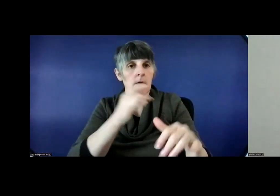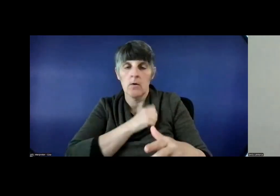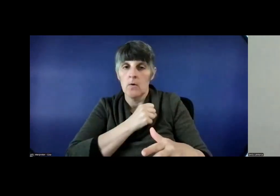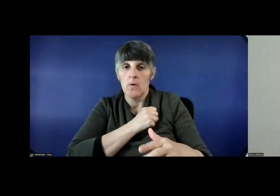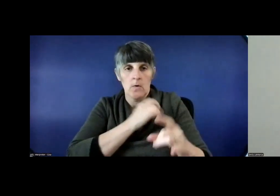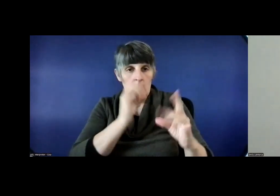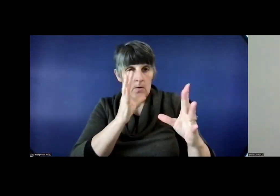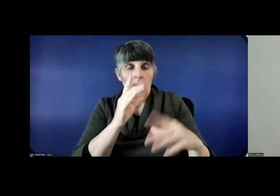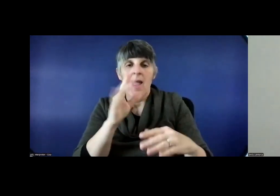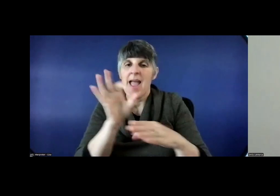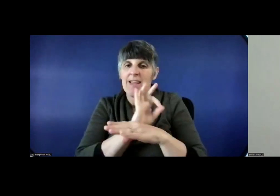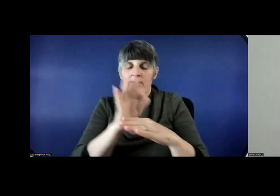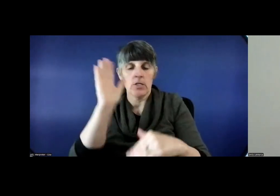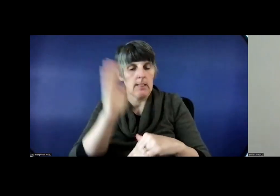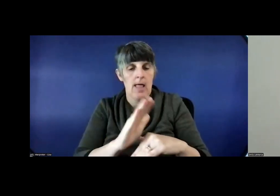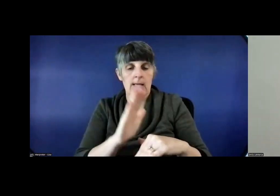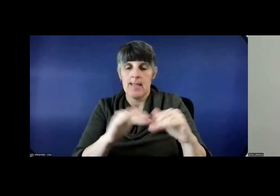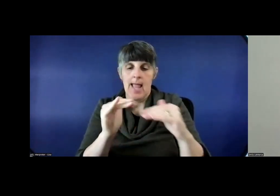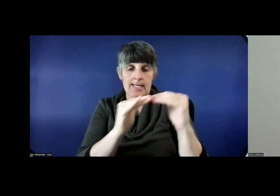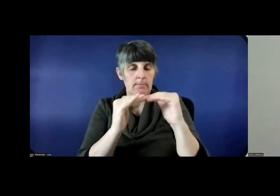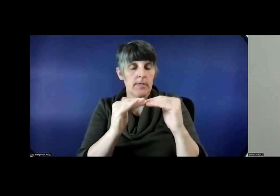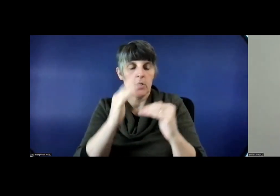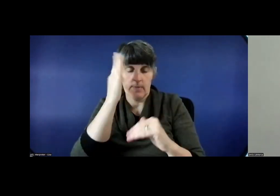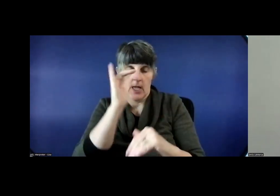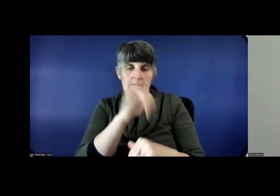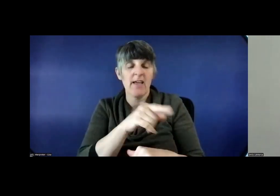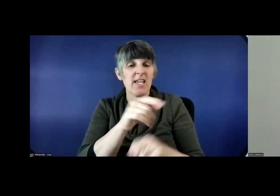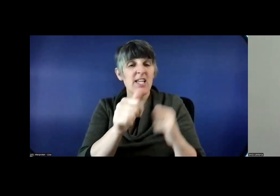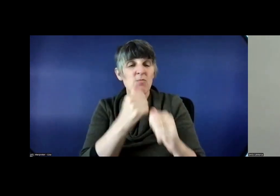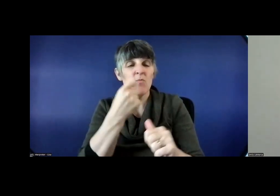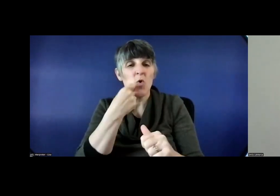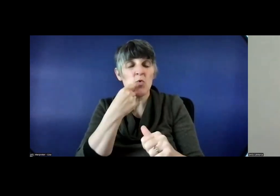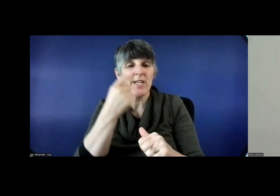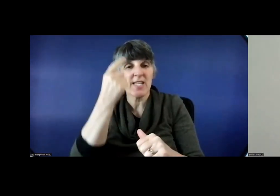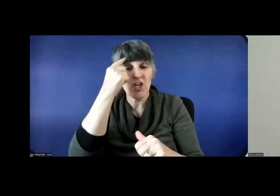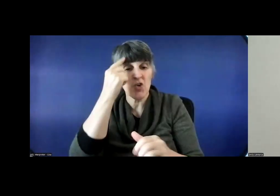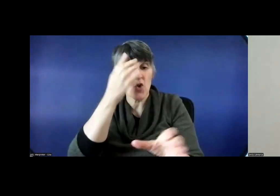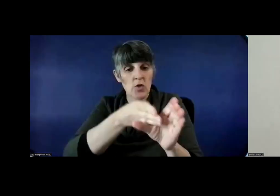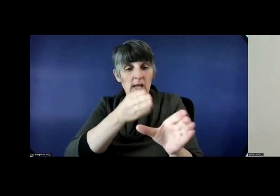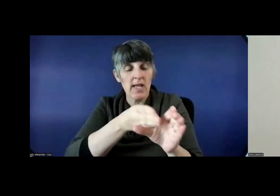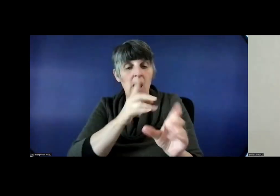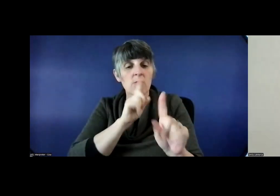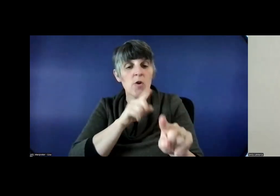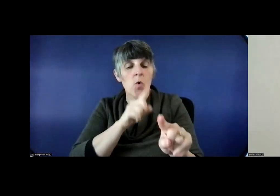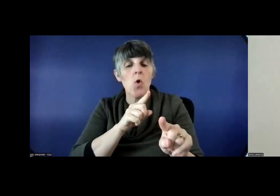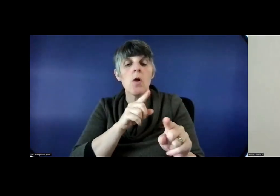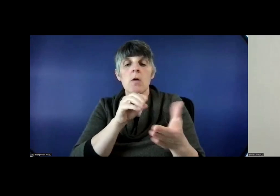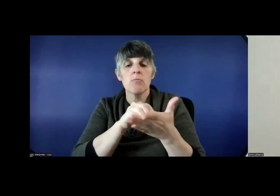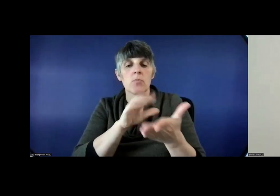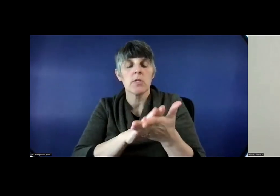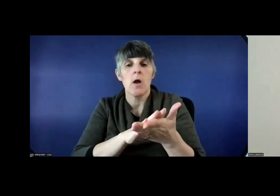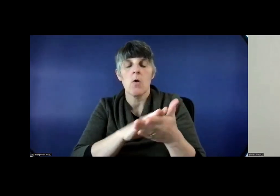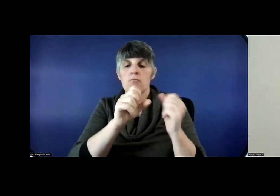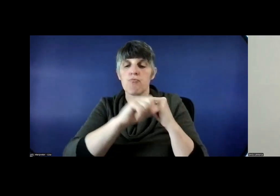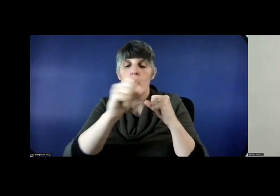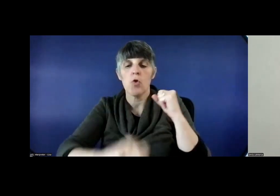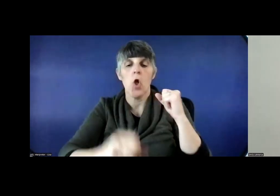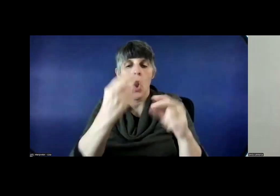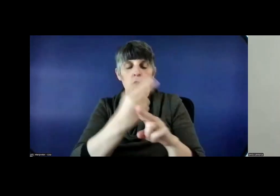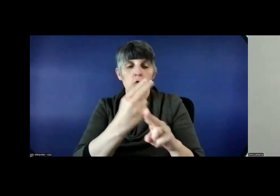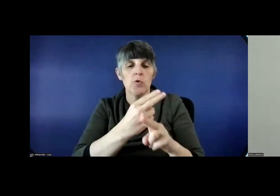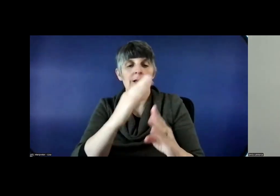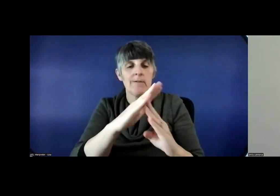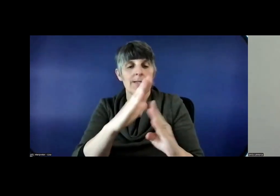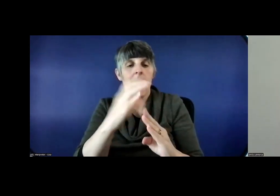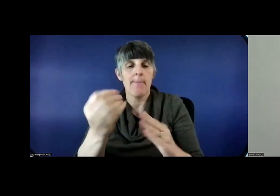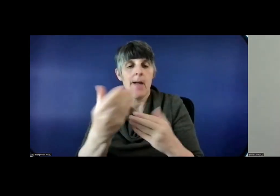at a much lower level than his peers because of it. His most recent neuropsychology report noted prolonged use of solitary rooms